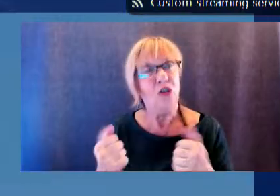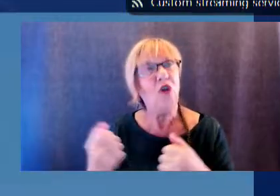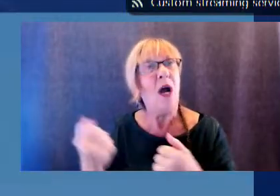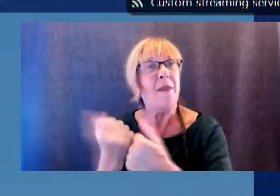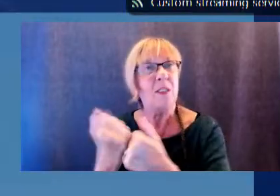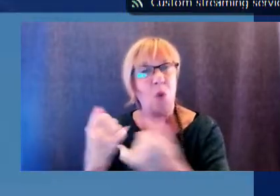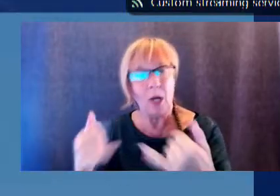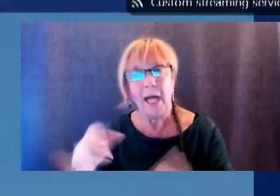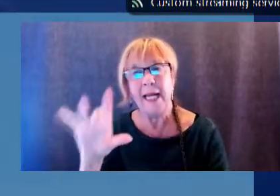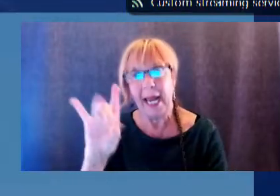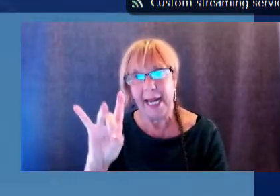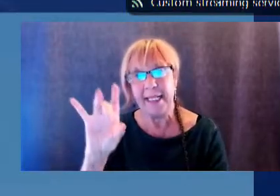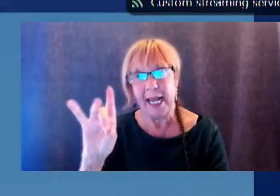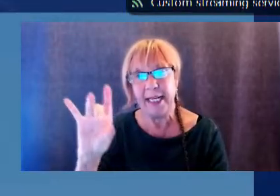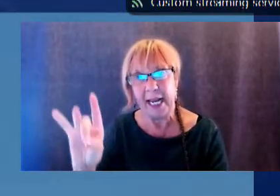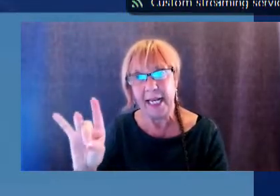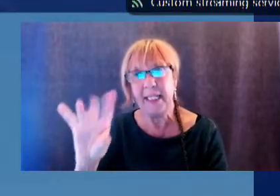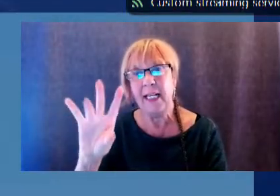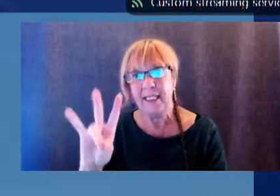at